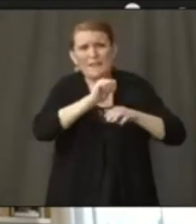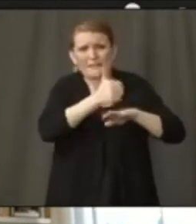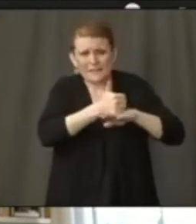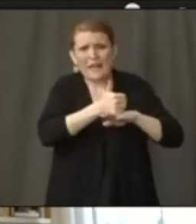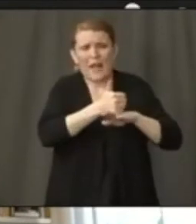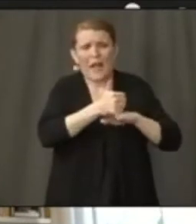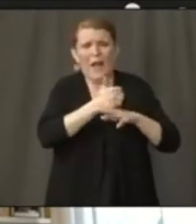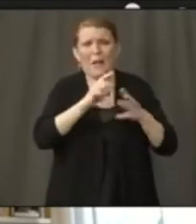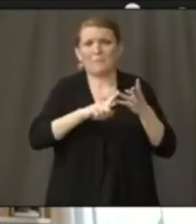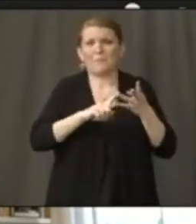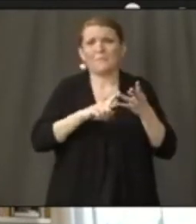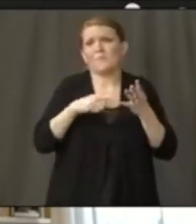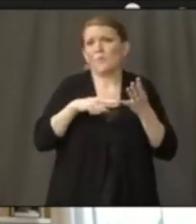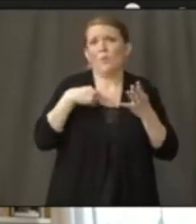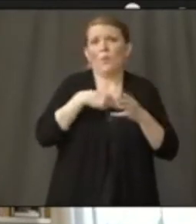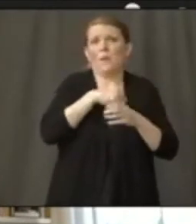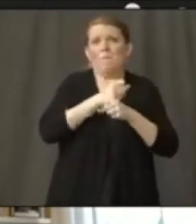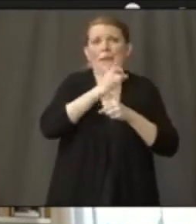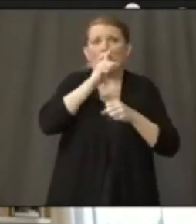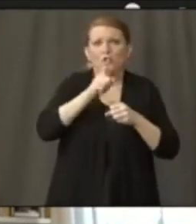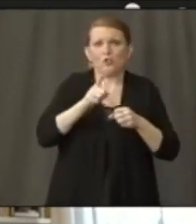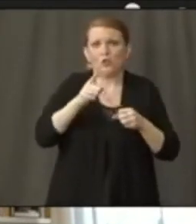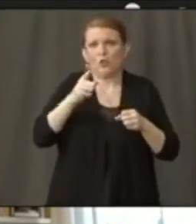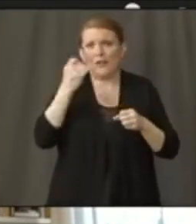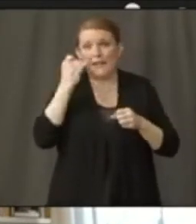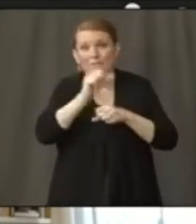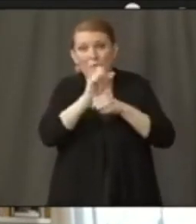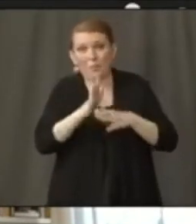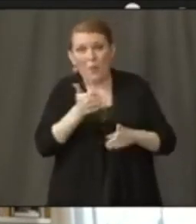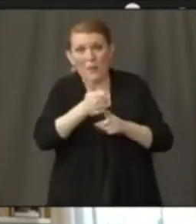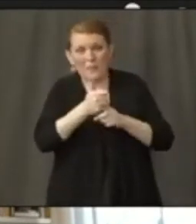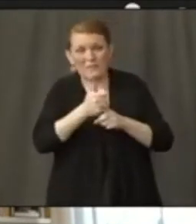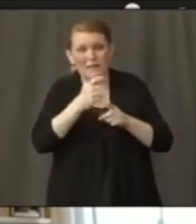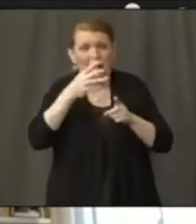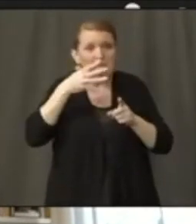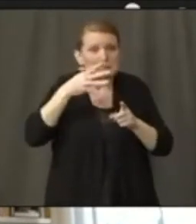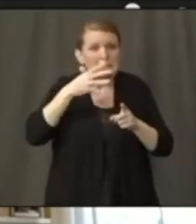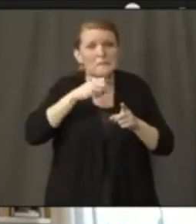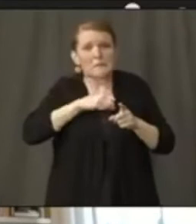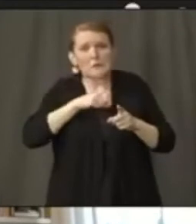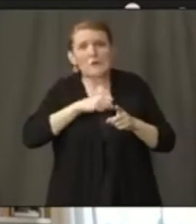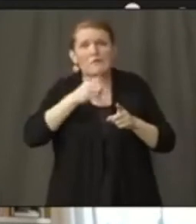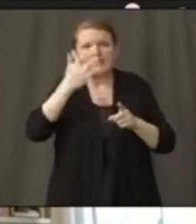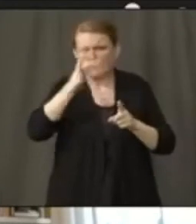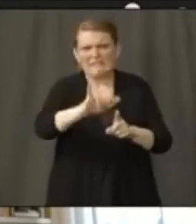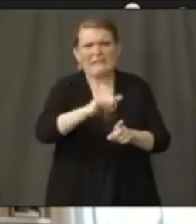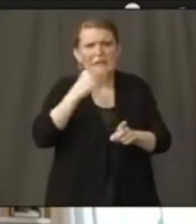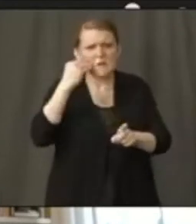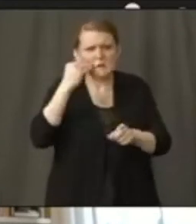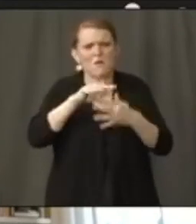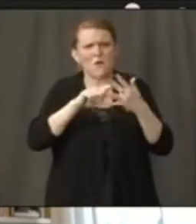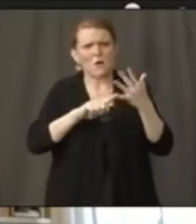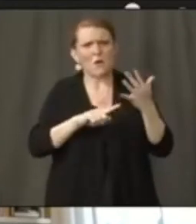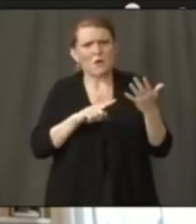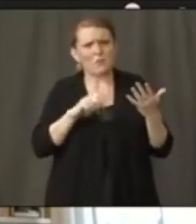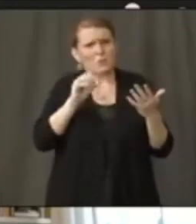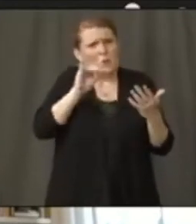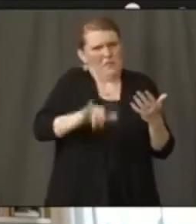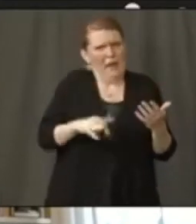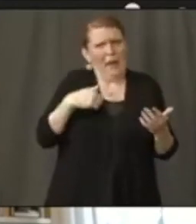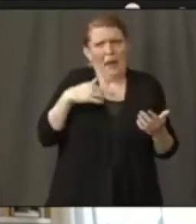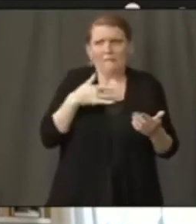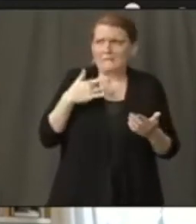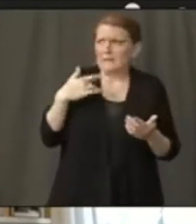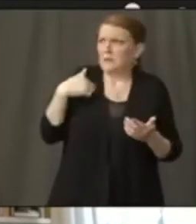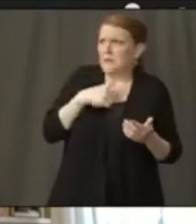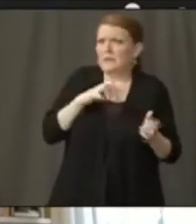Senator Formica pointed out. So I think we're ready. Again, it remains to be seen whether I